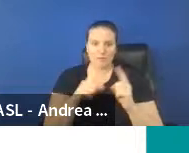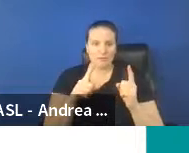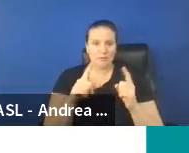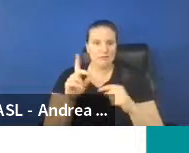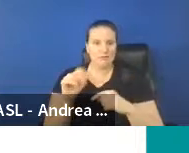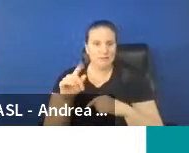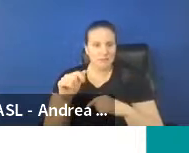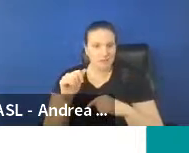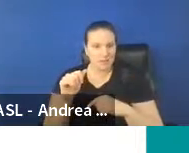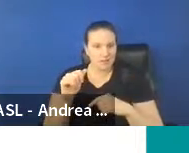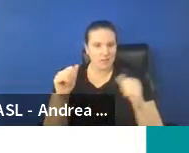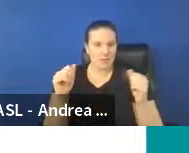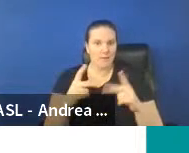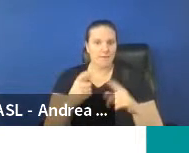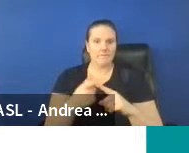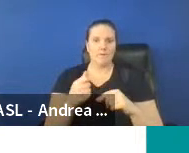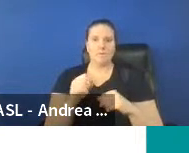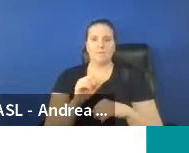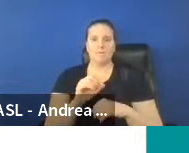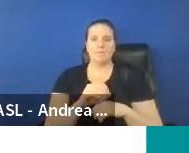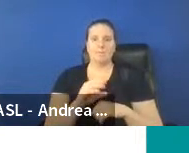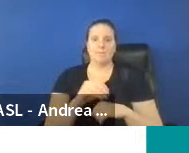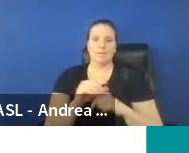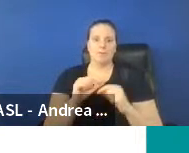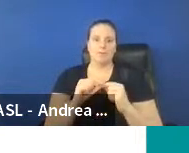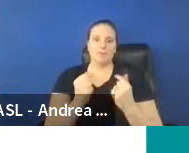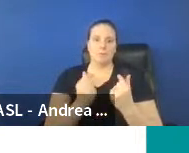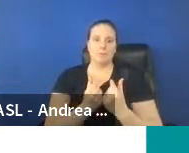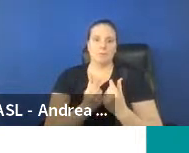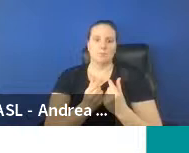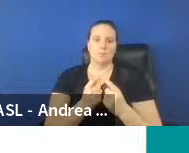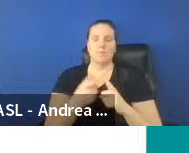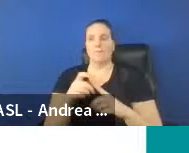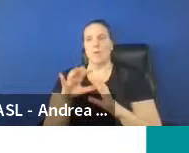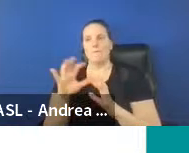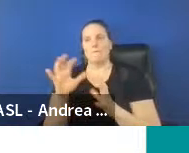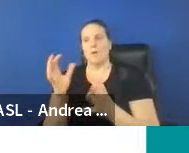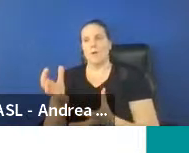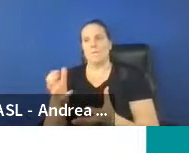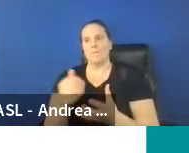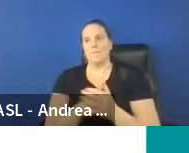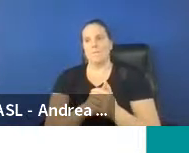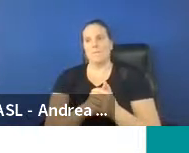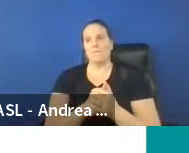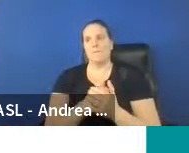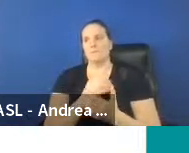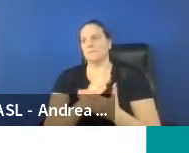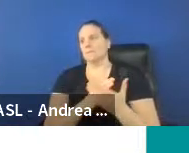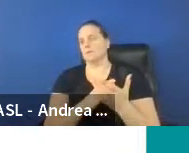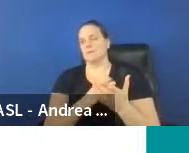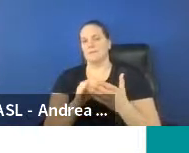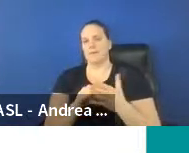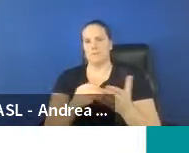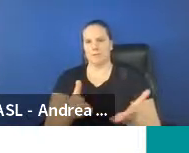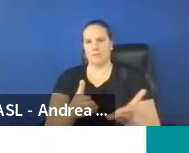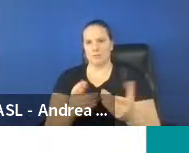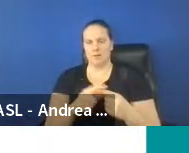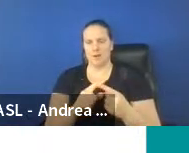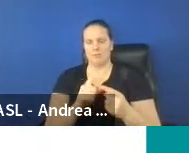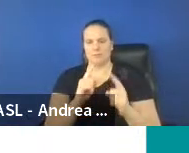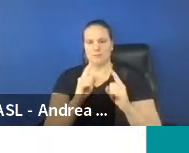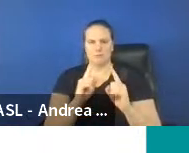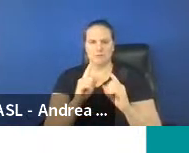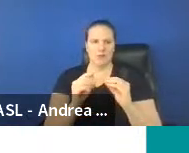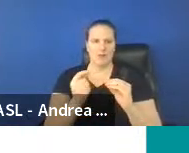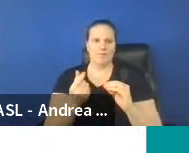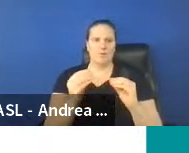data come back from the advisory group surveys than we did from the overall. Some of those are called out here, and I'll touch on a couple more as we go